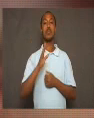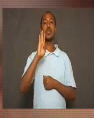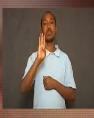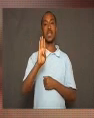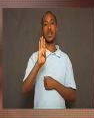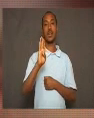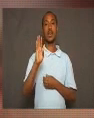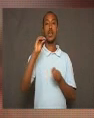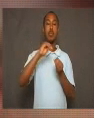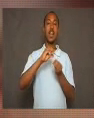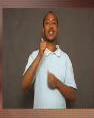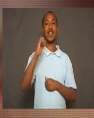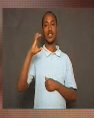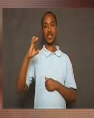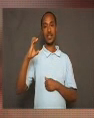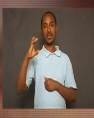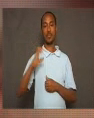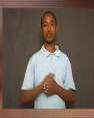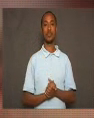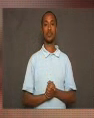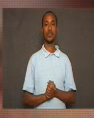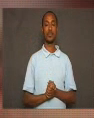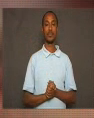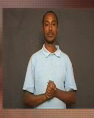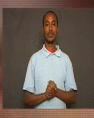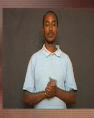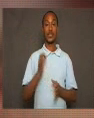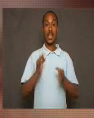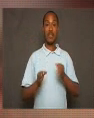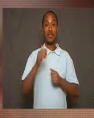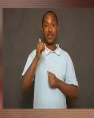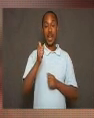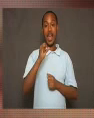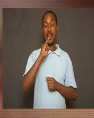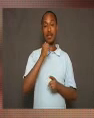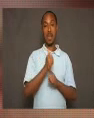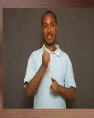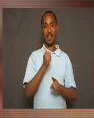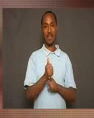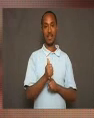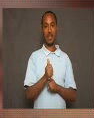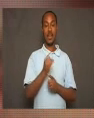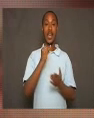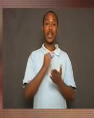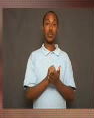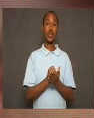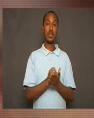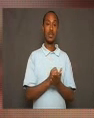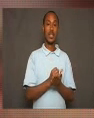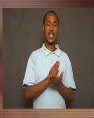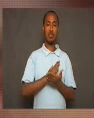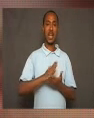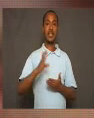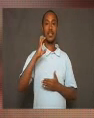B plus AC. If A is a metal, it will displace